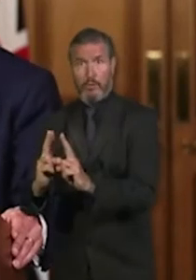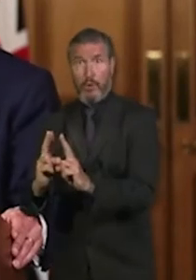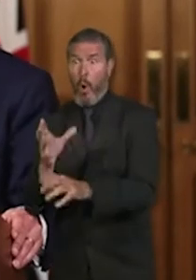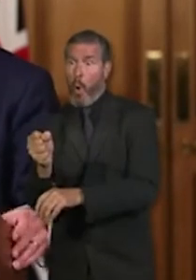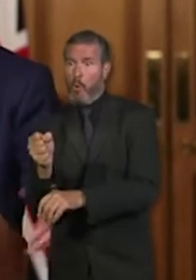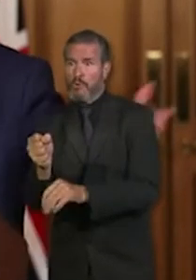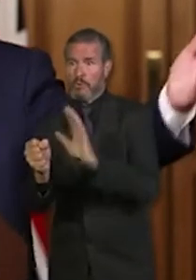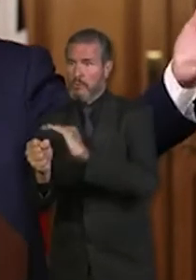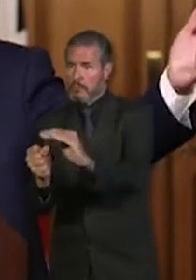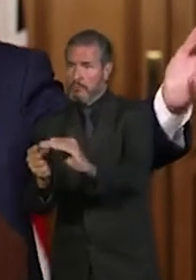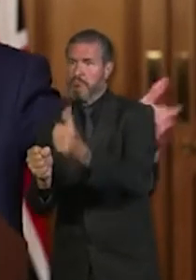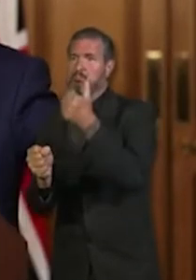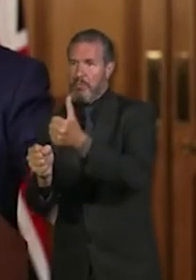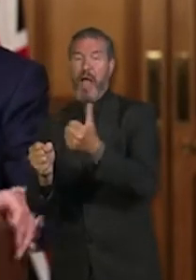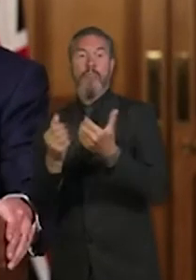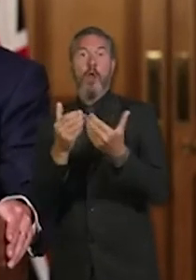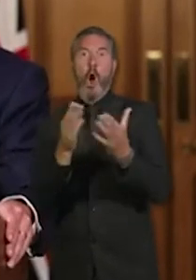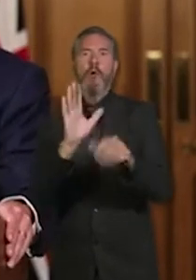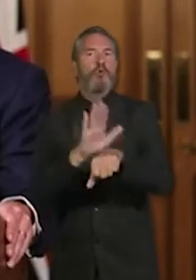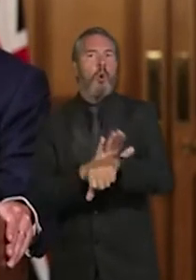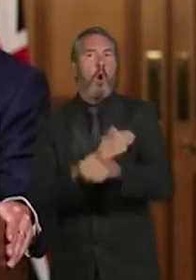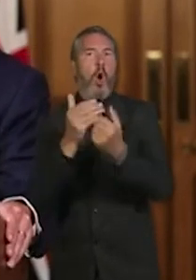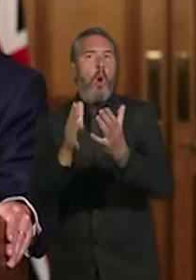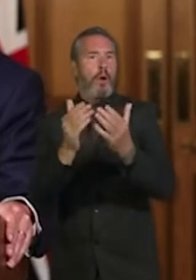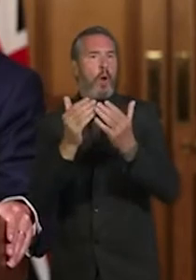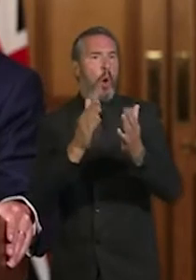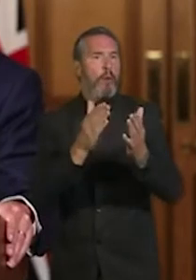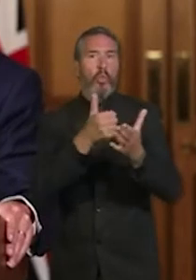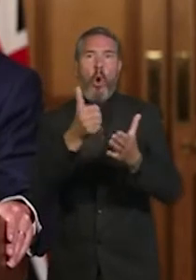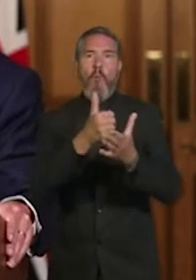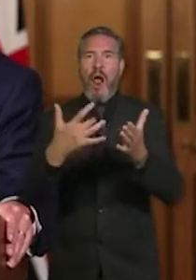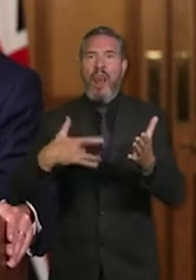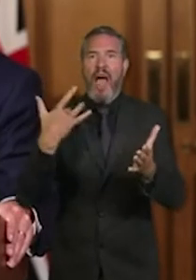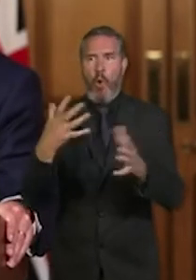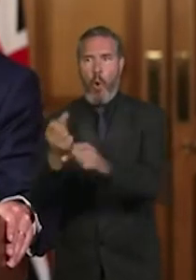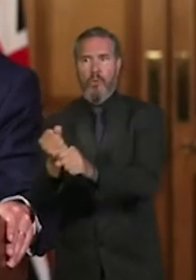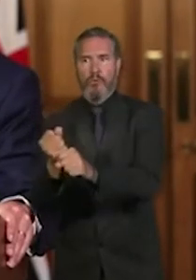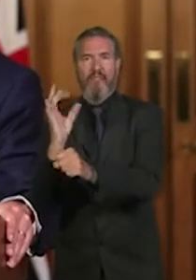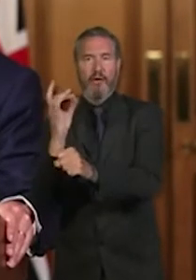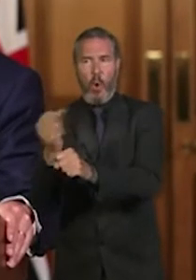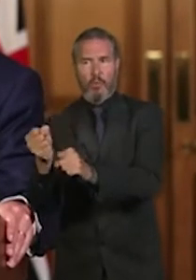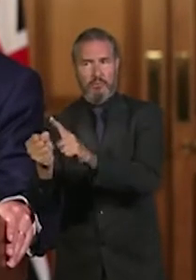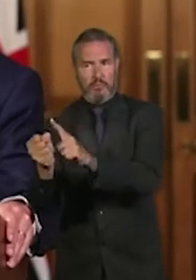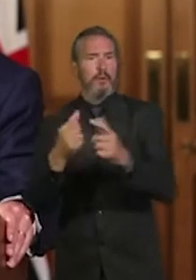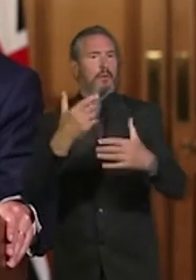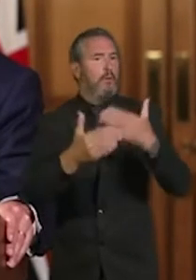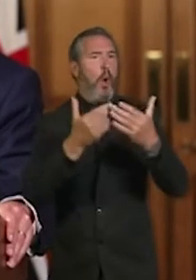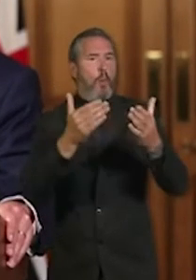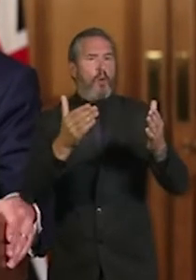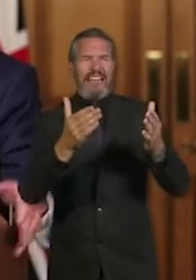reopening the normal activities as much as is safely possible. And that's both on the economic front